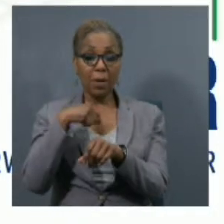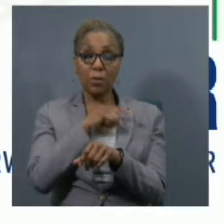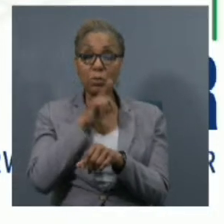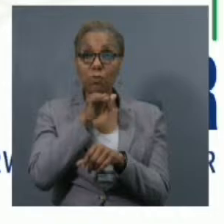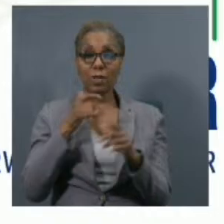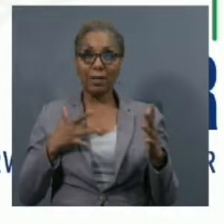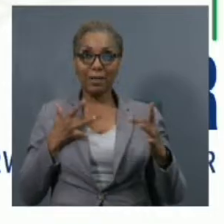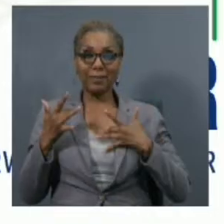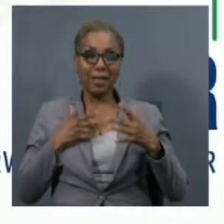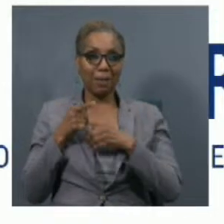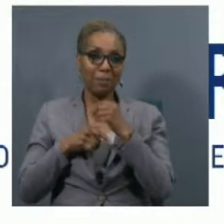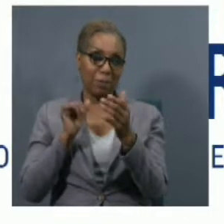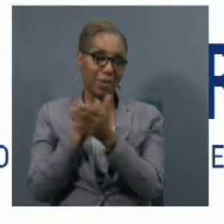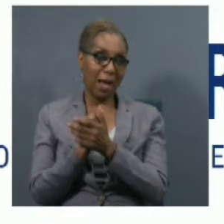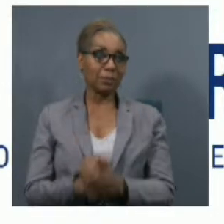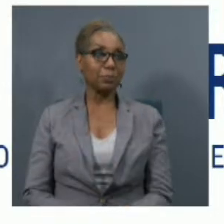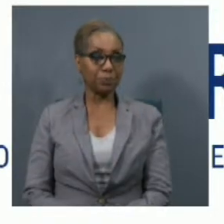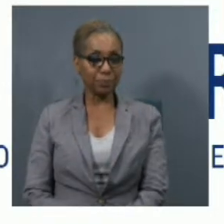really excited about that.